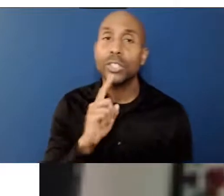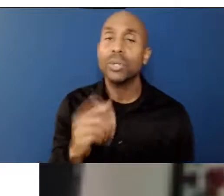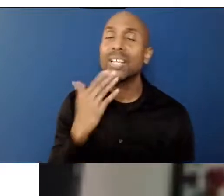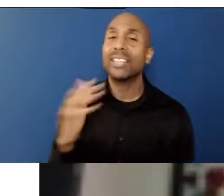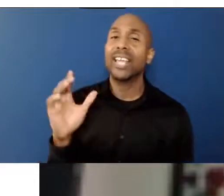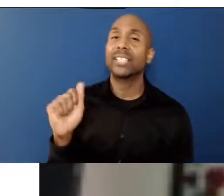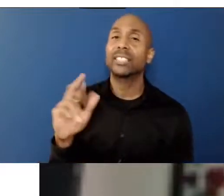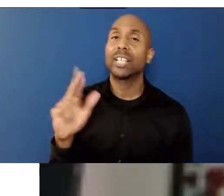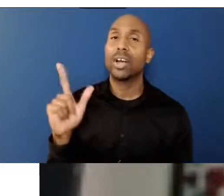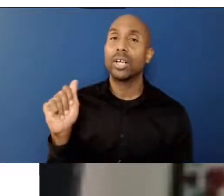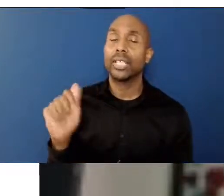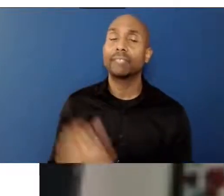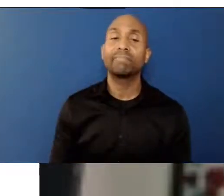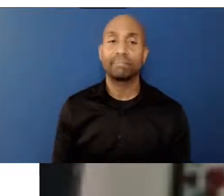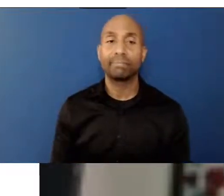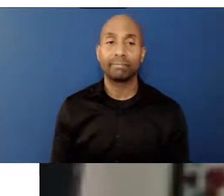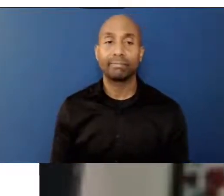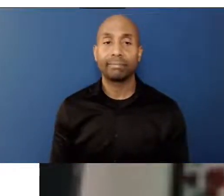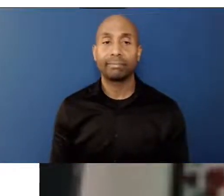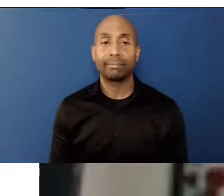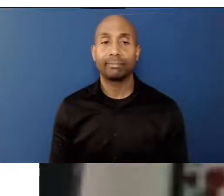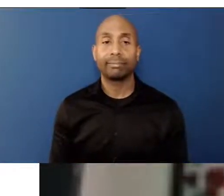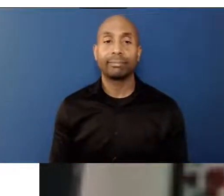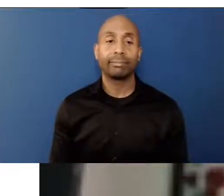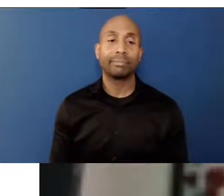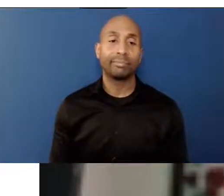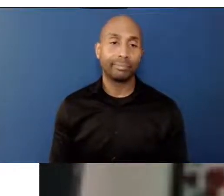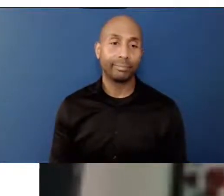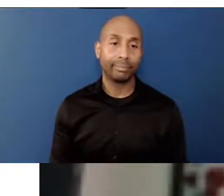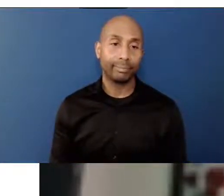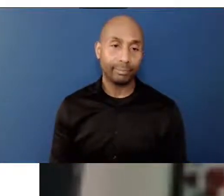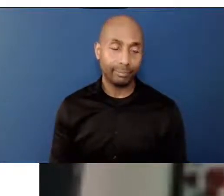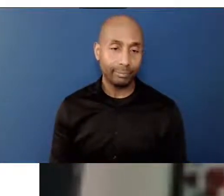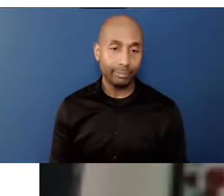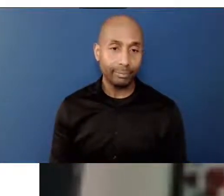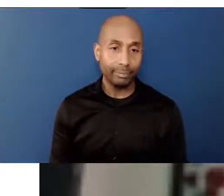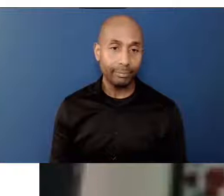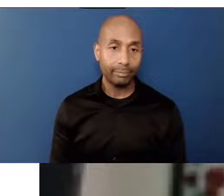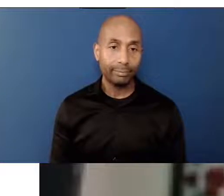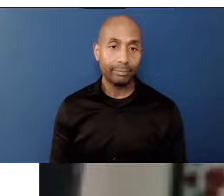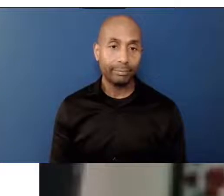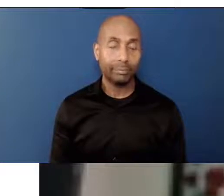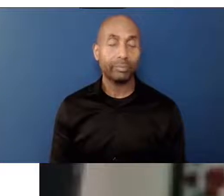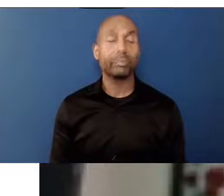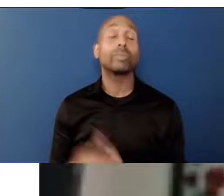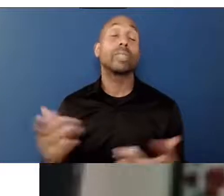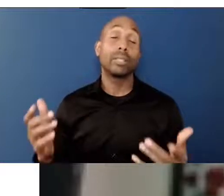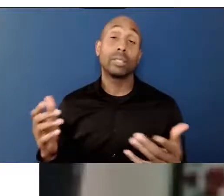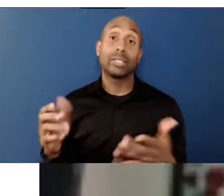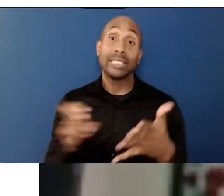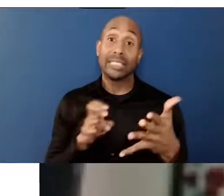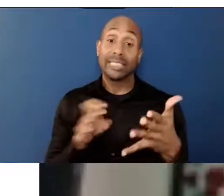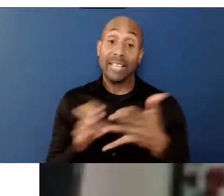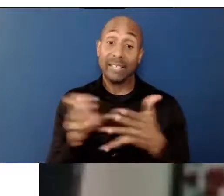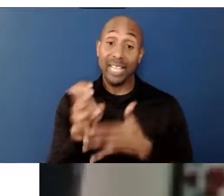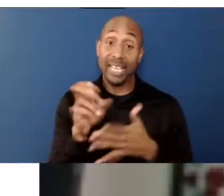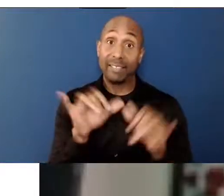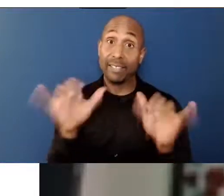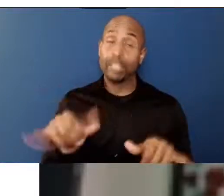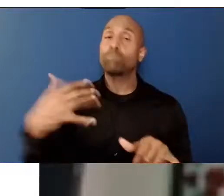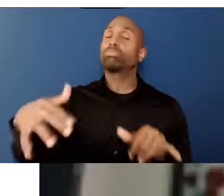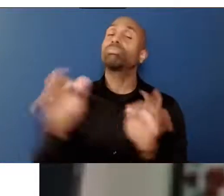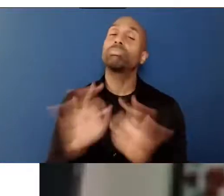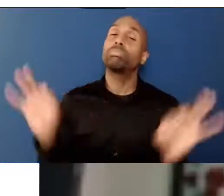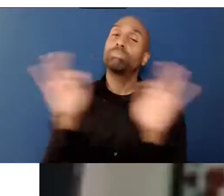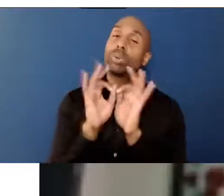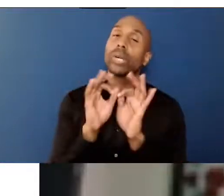And the definitely, navigation services is a very important conversation.